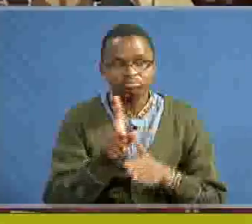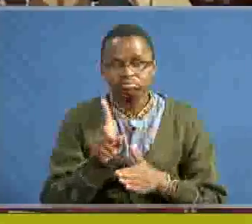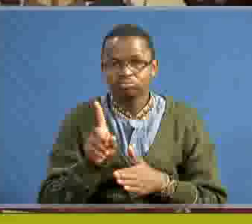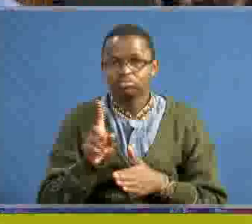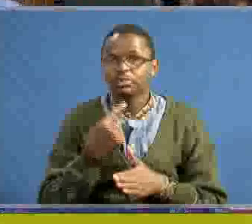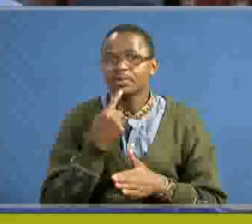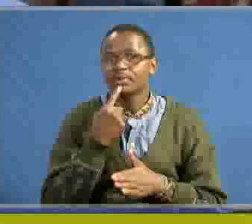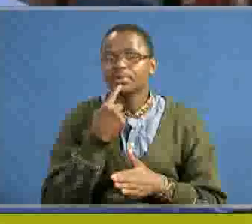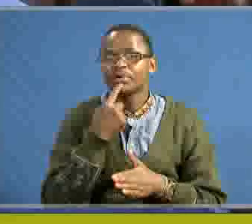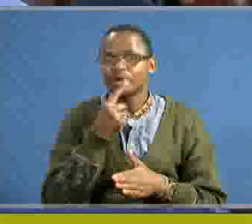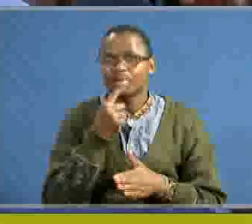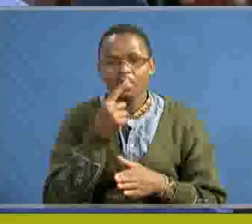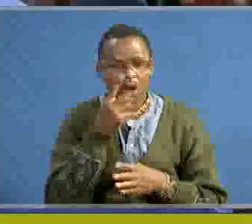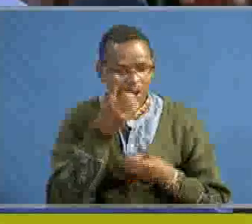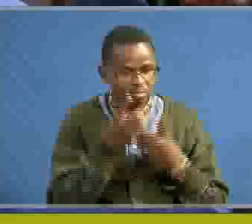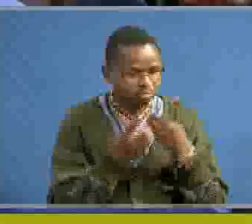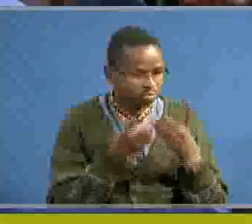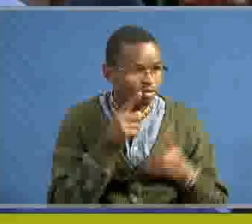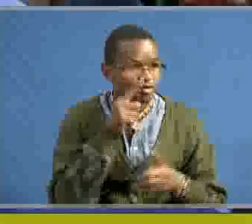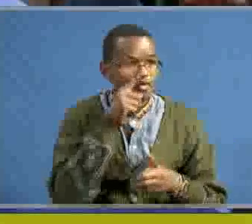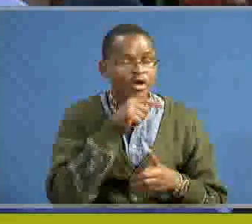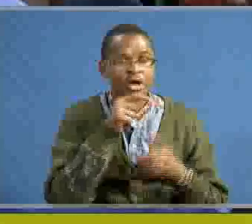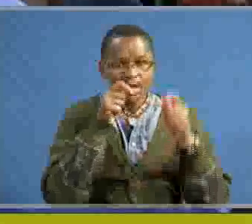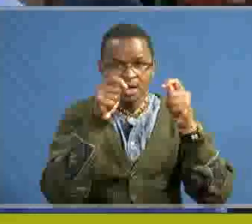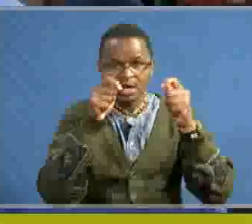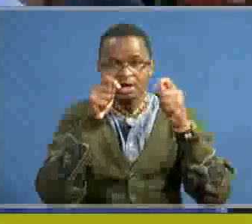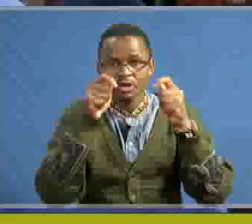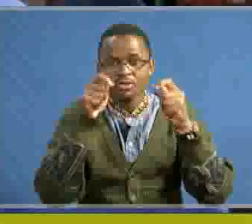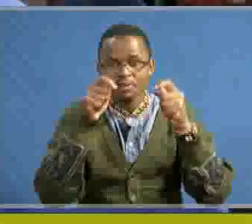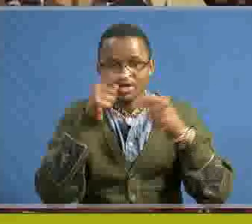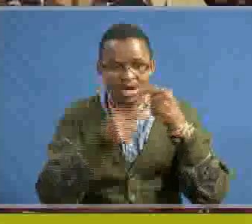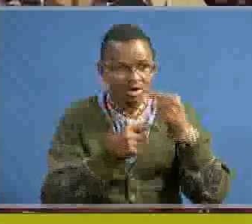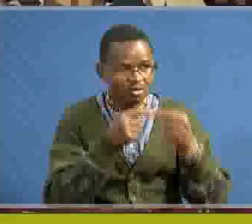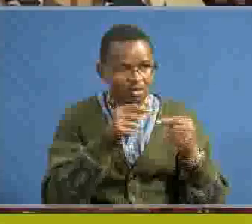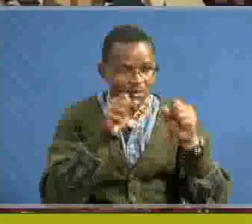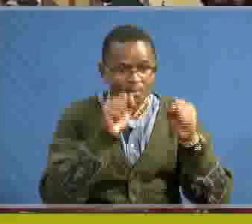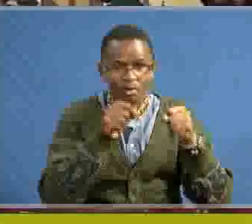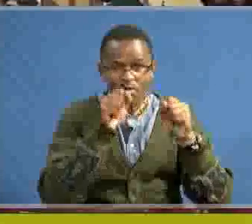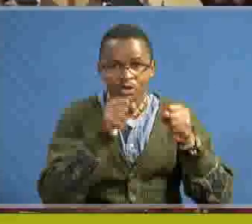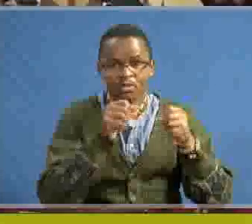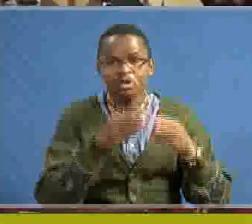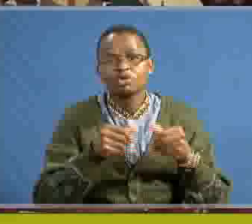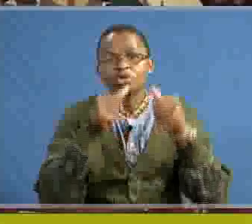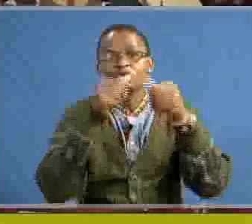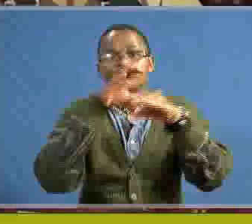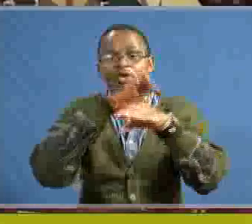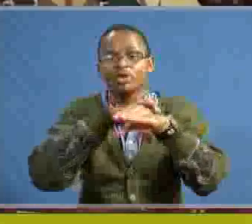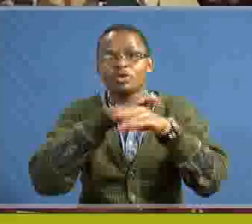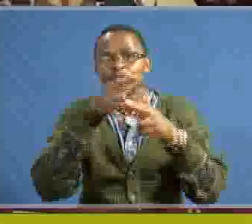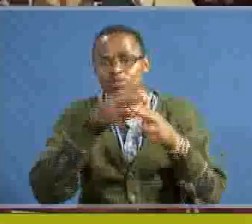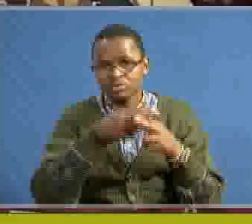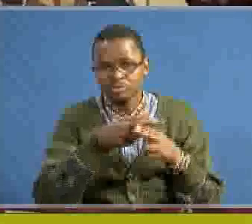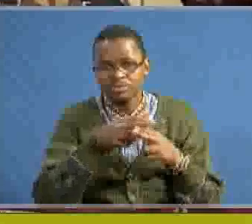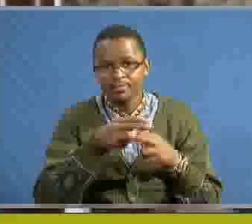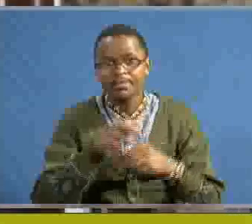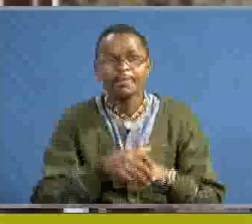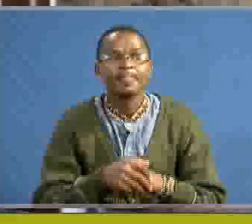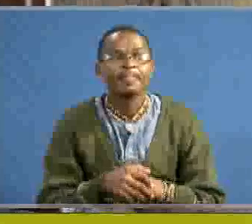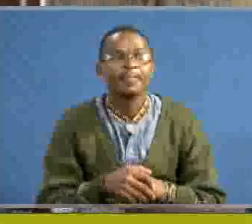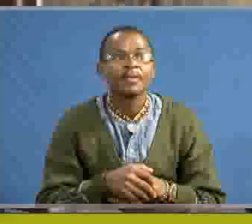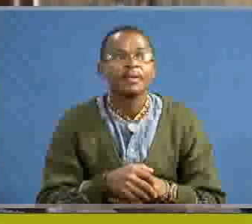view a Macumba deadly animalism gomorian and Aleya now who endomorphic Oh Coppa Toscana he Vickery booney